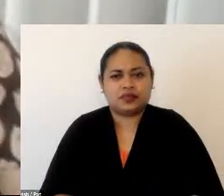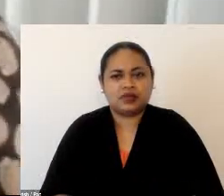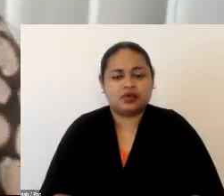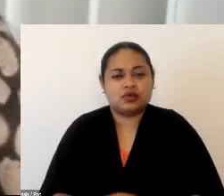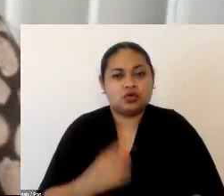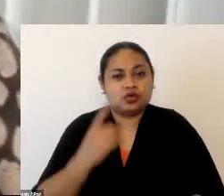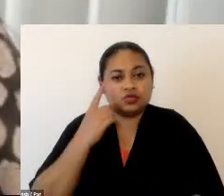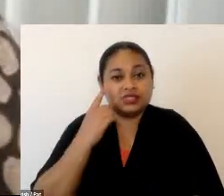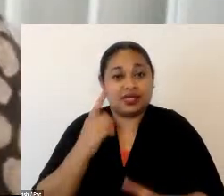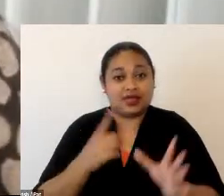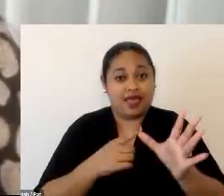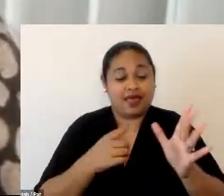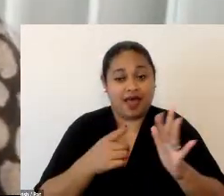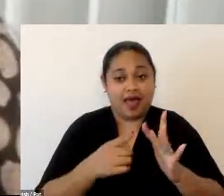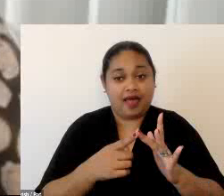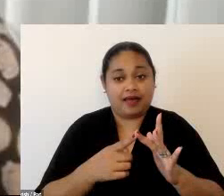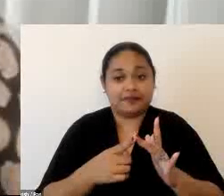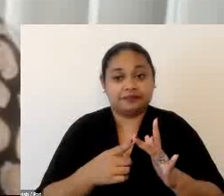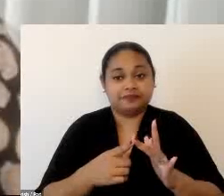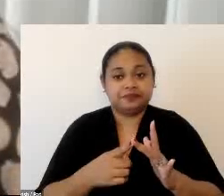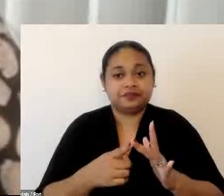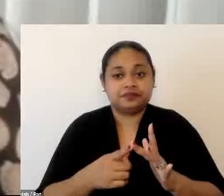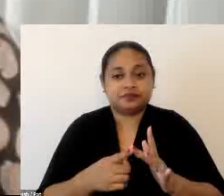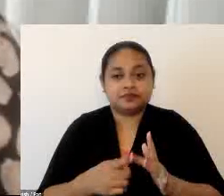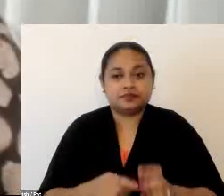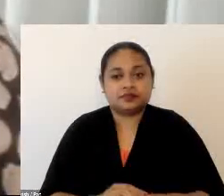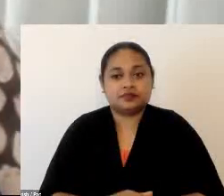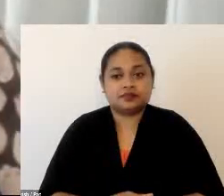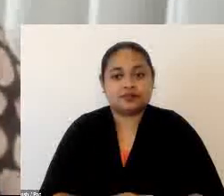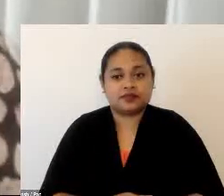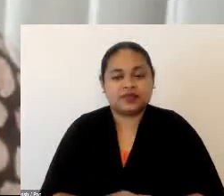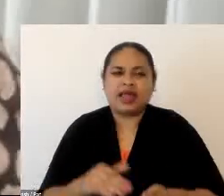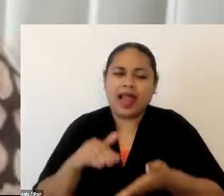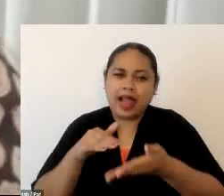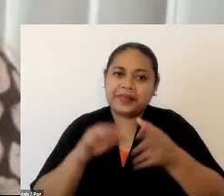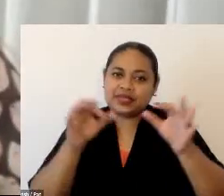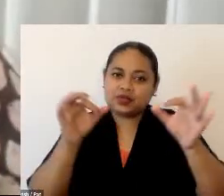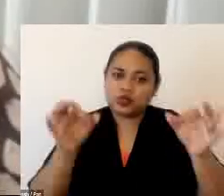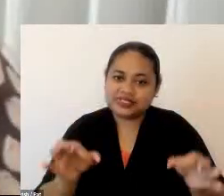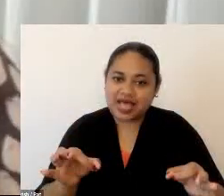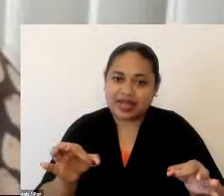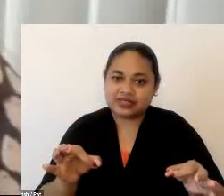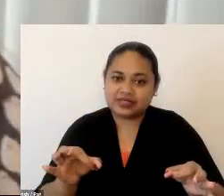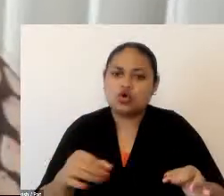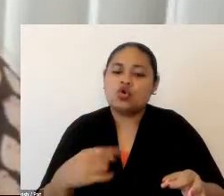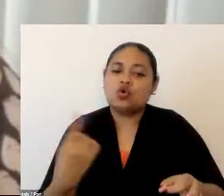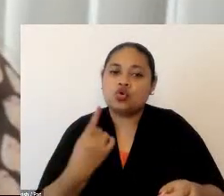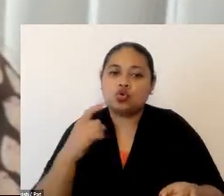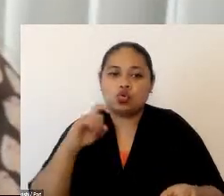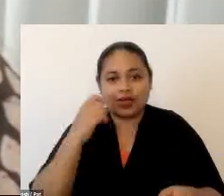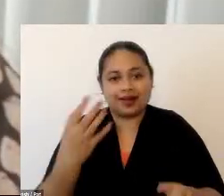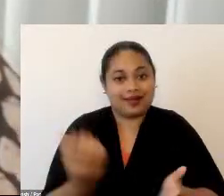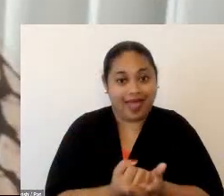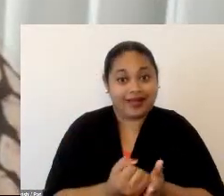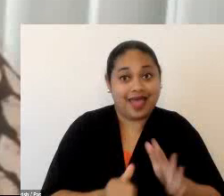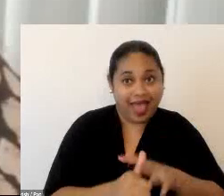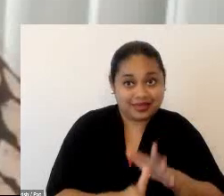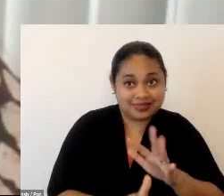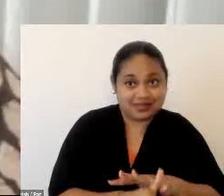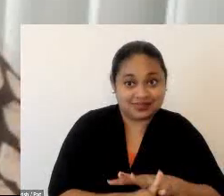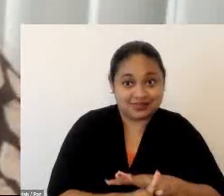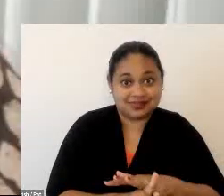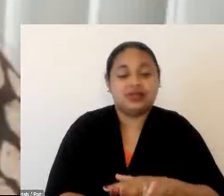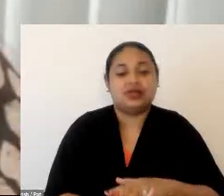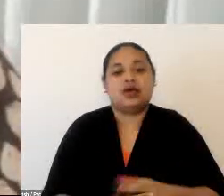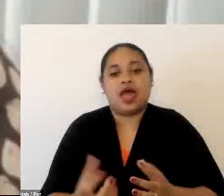have this AI that's deciding, you know, that's helping you decide on, you know, who would get access to remedy, I think